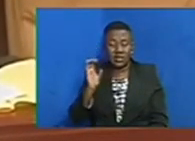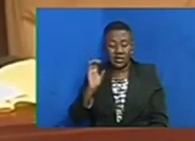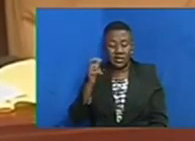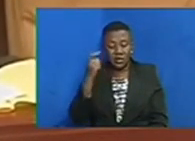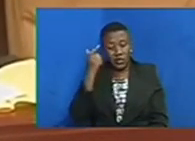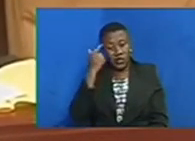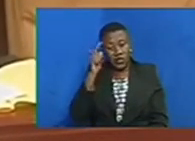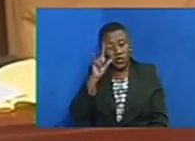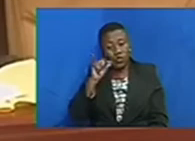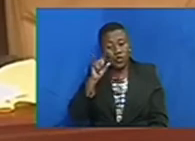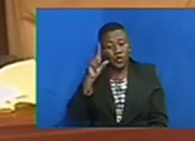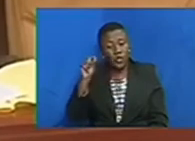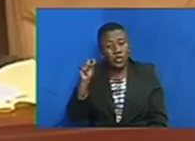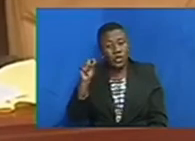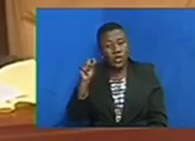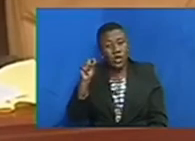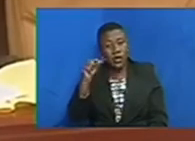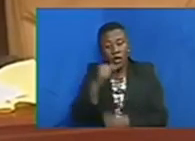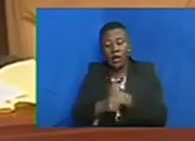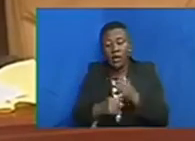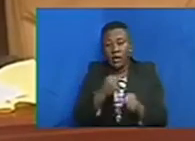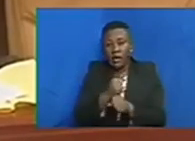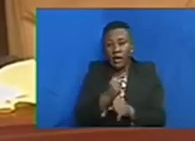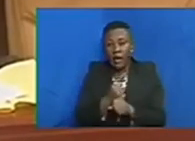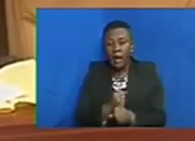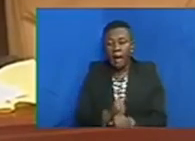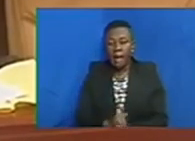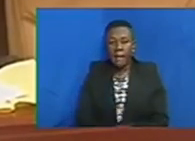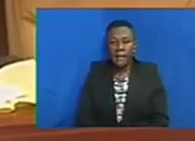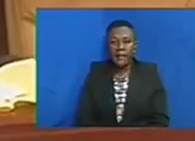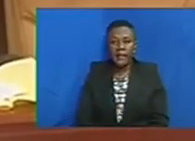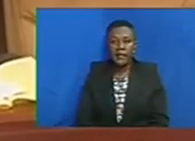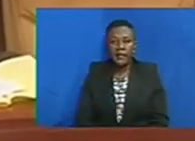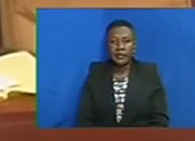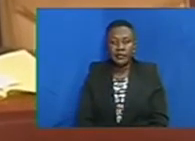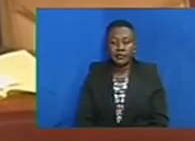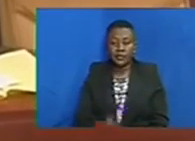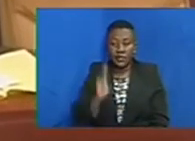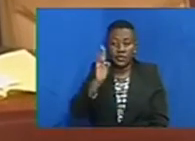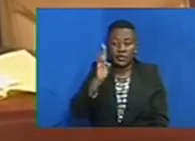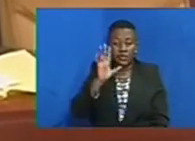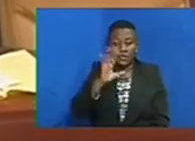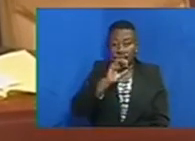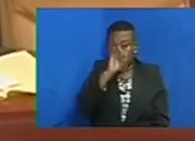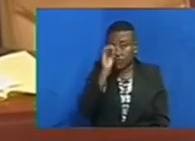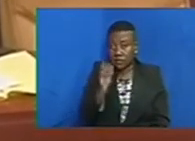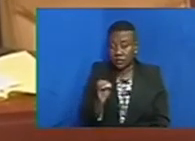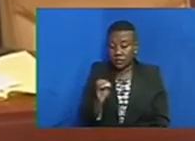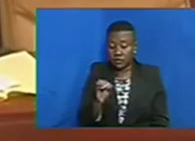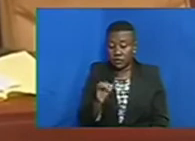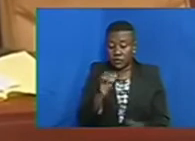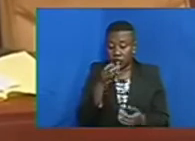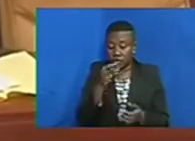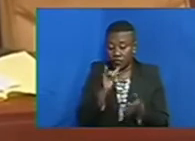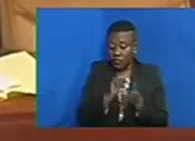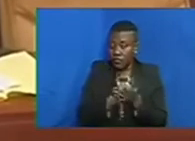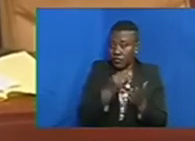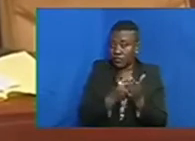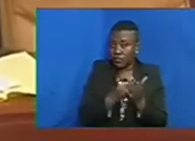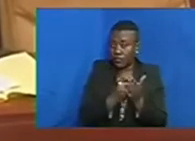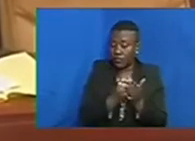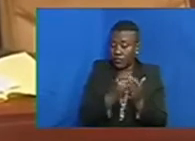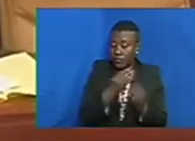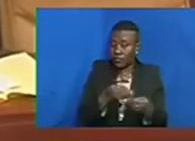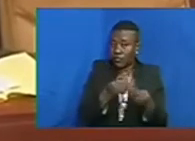147,529,298 for the 2020 year. Mr. Speaker, 35% of this amount has been allocated